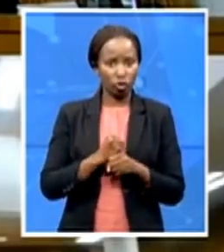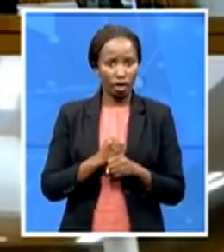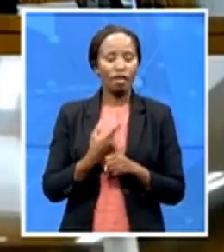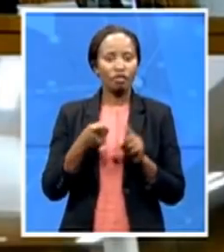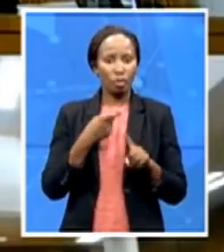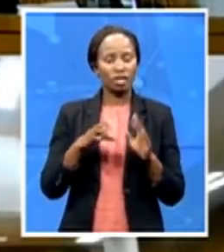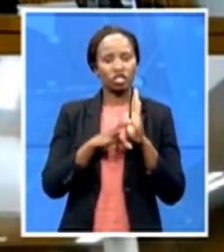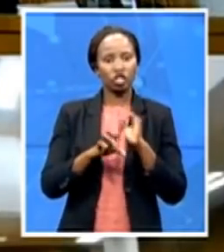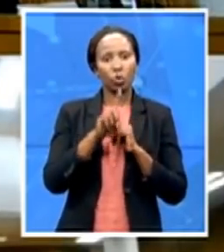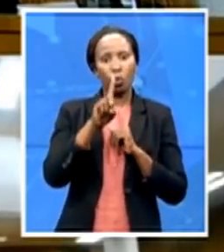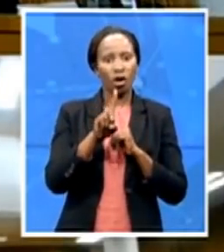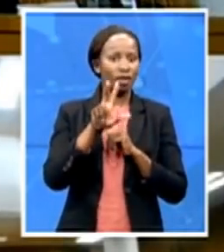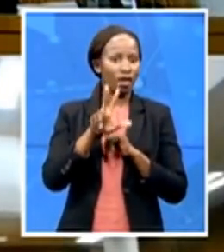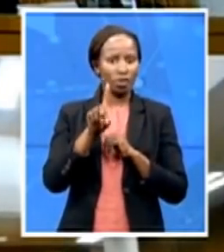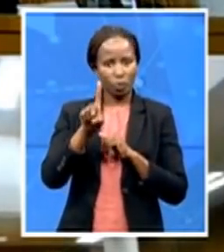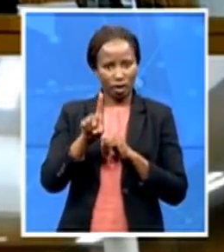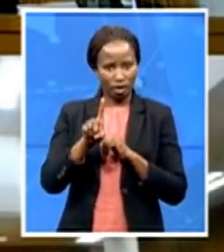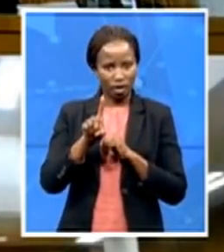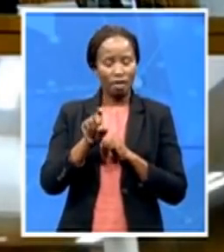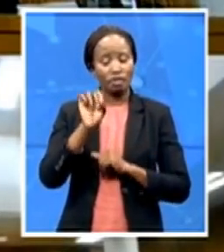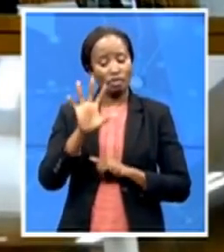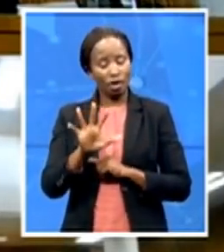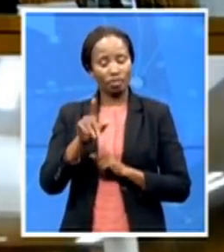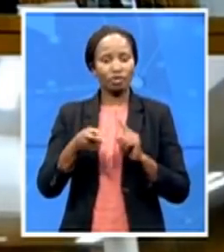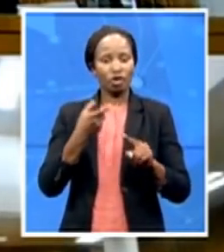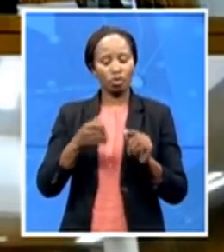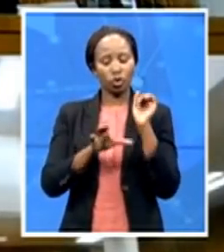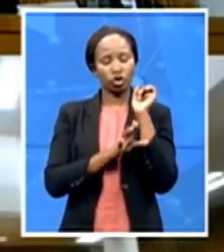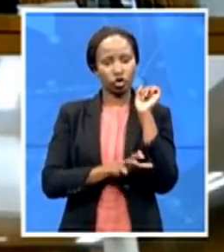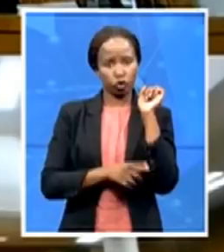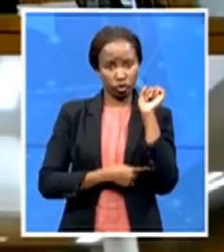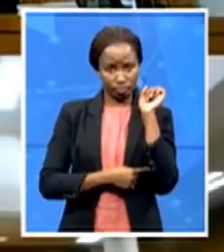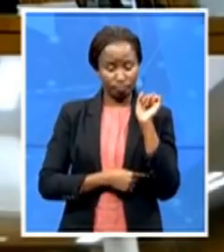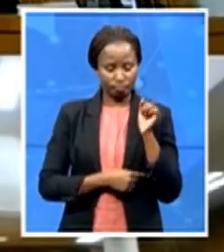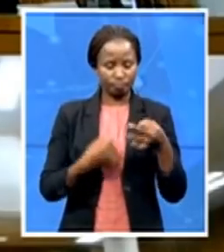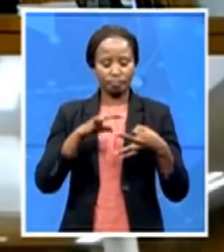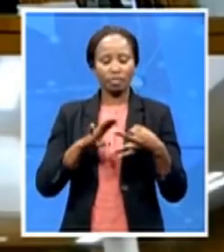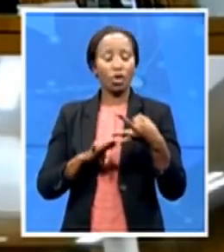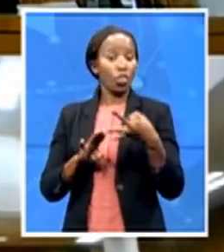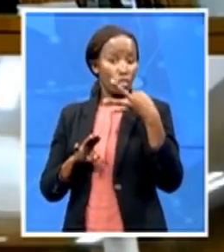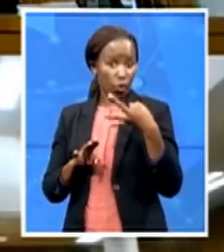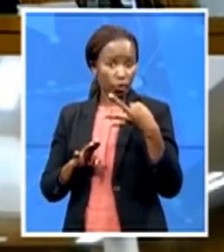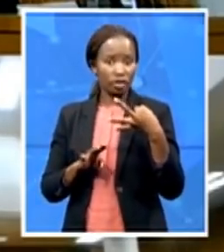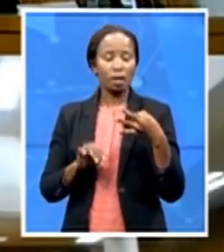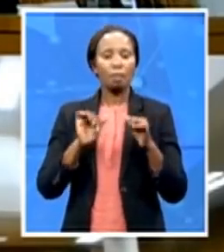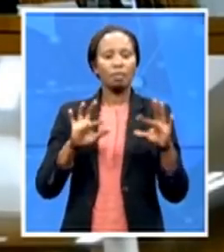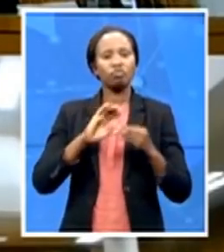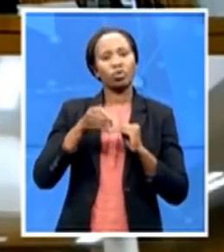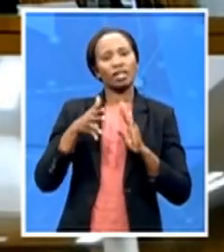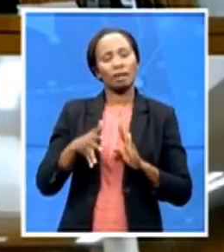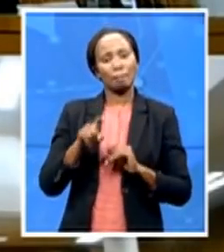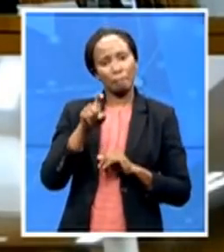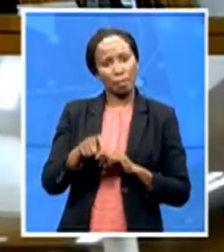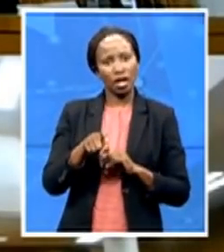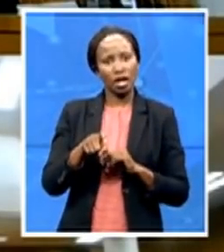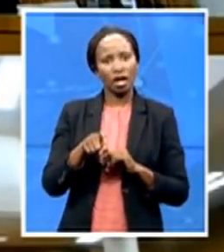of the Constitution. And thirdly, the Public Protector must be removed from office by the President upon the adoption by the Assembly